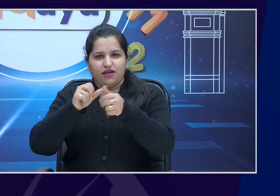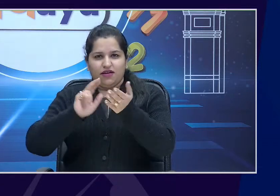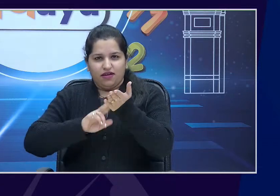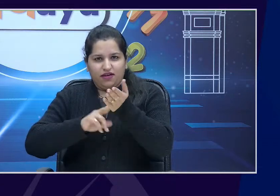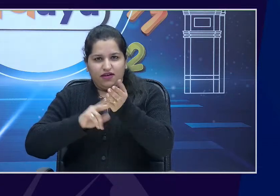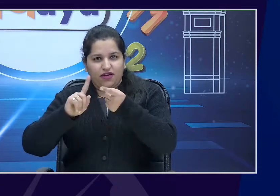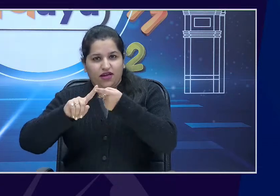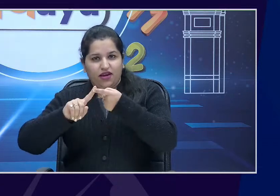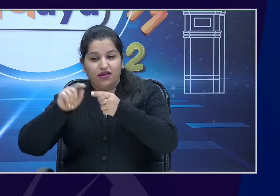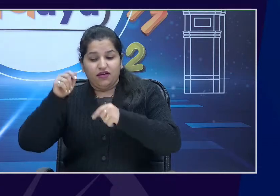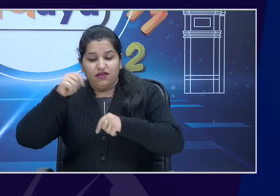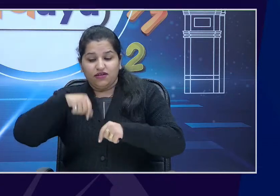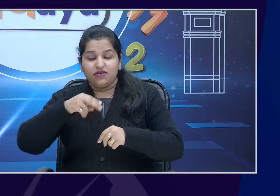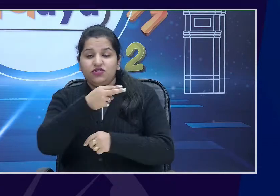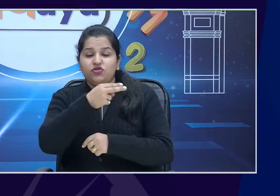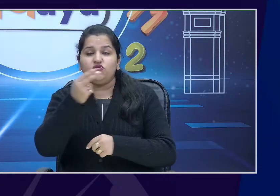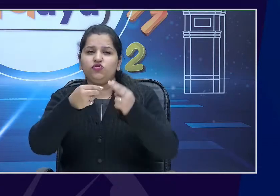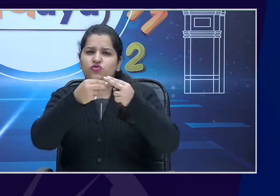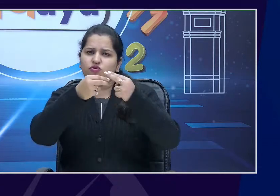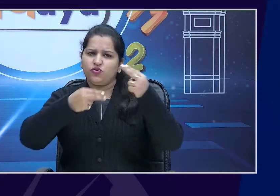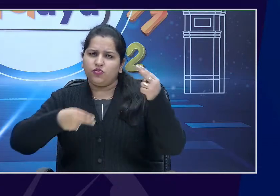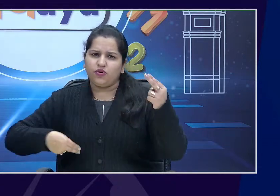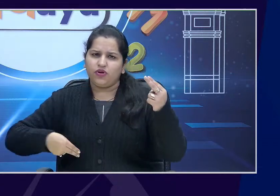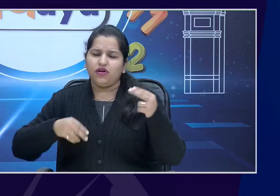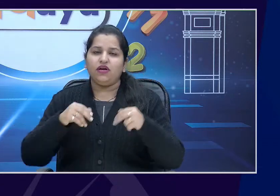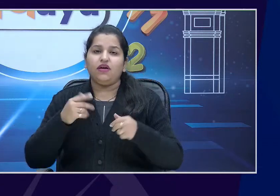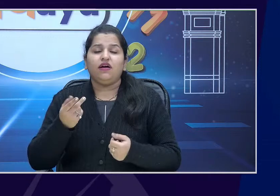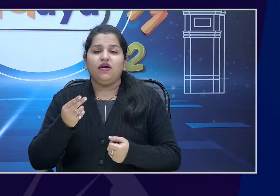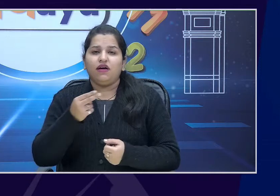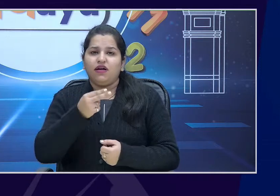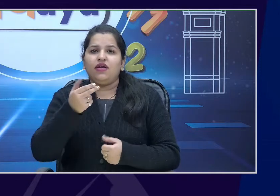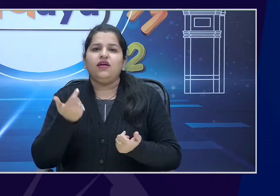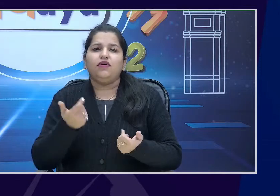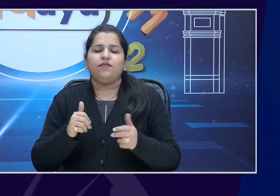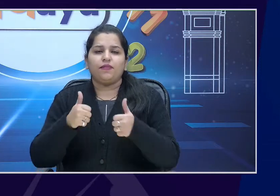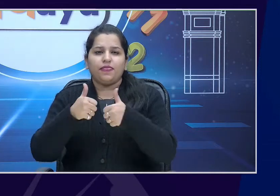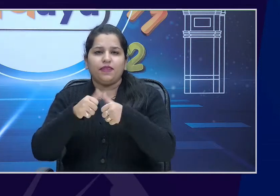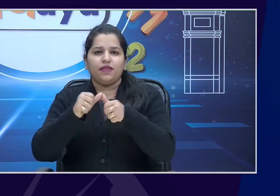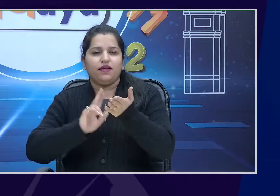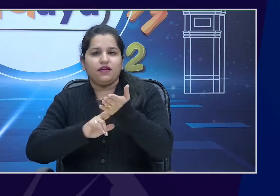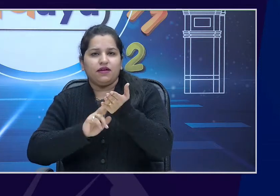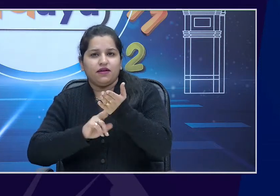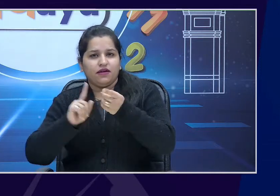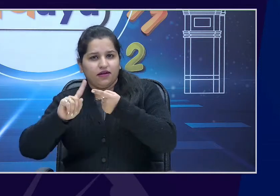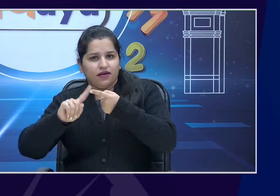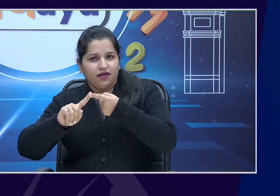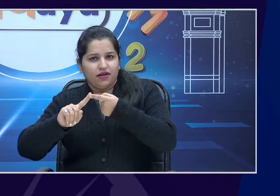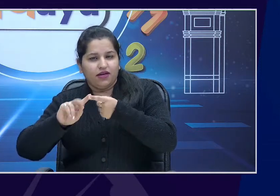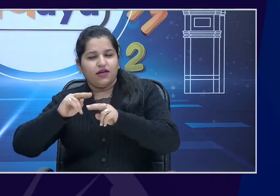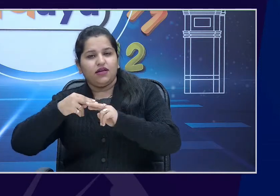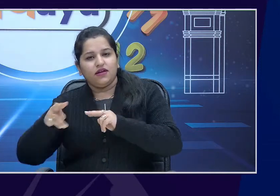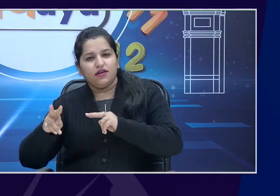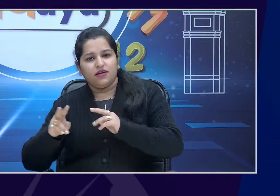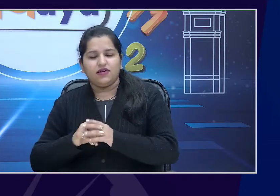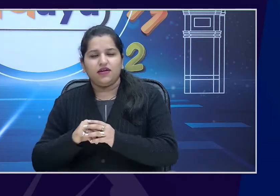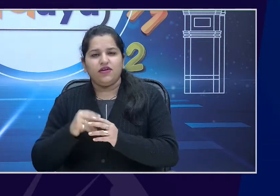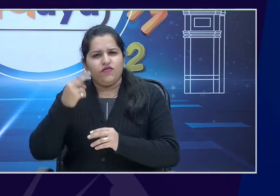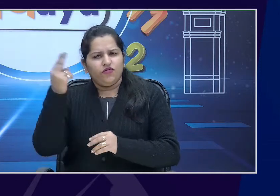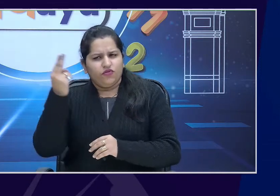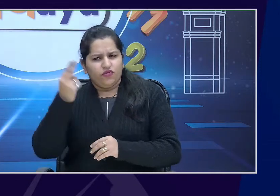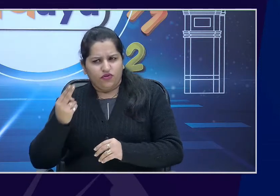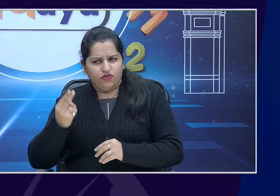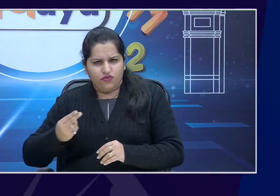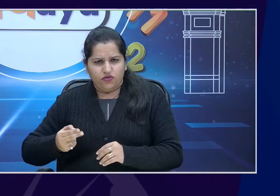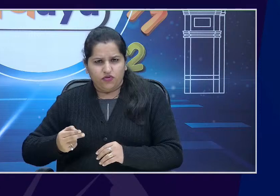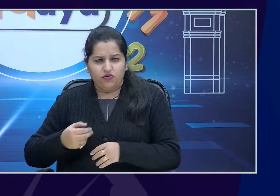I am sorry. I should not have told you such thing." Then suppose if you want to draw something, I want to